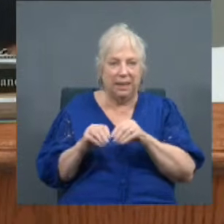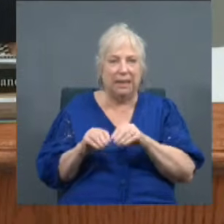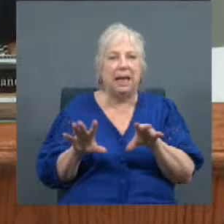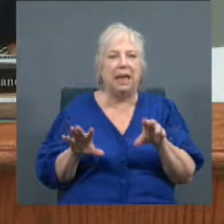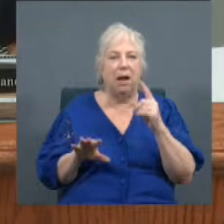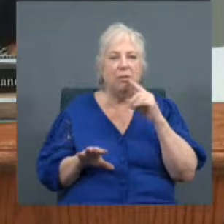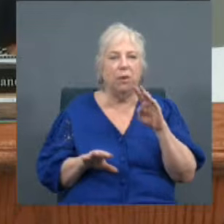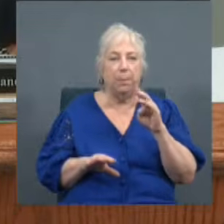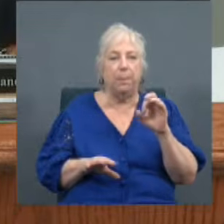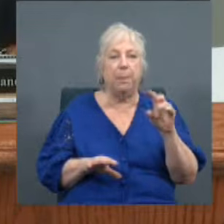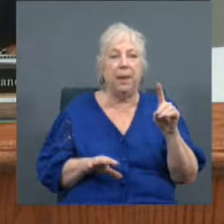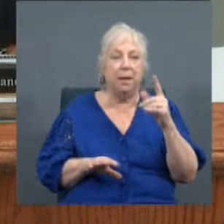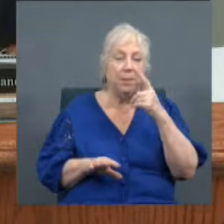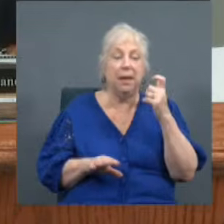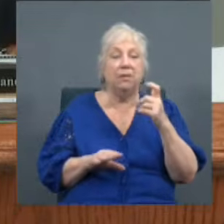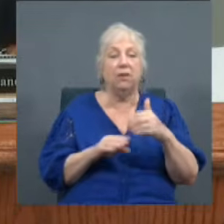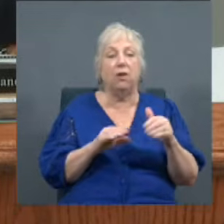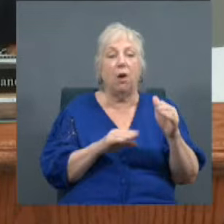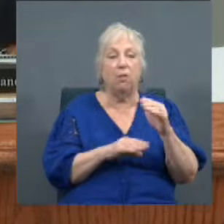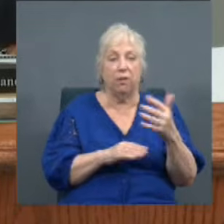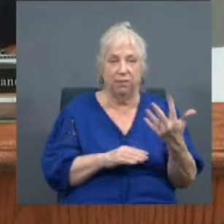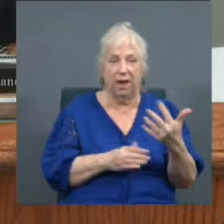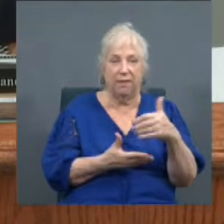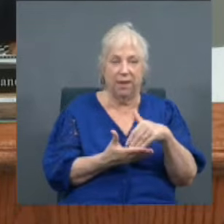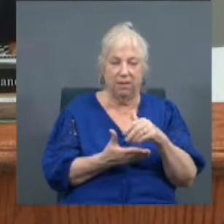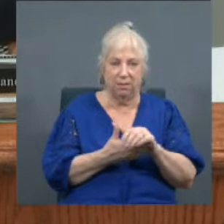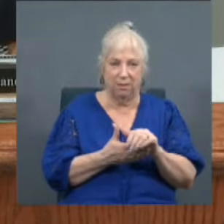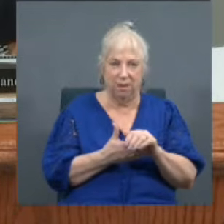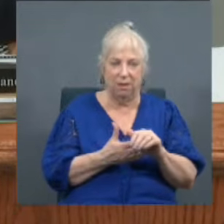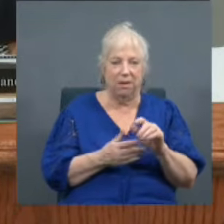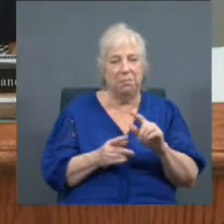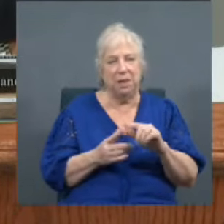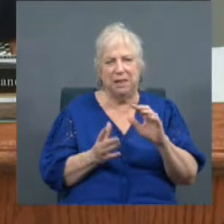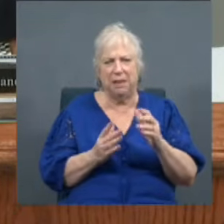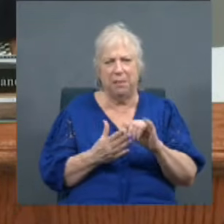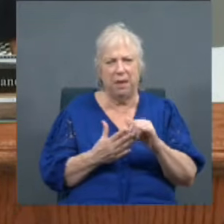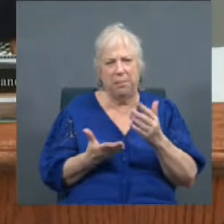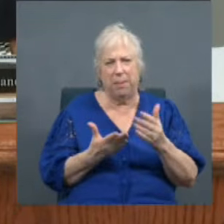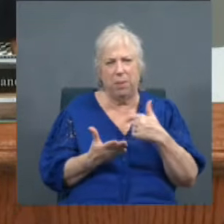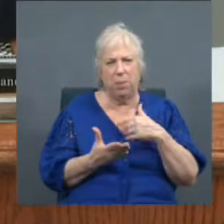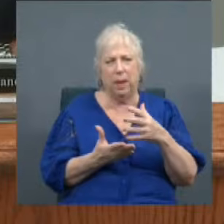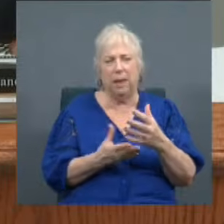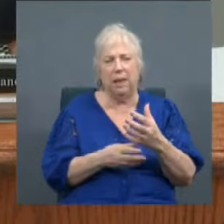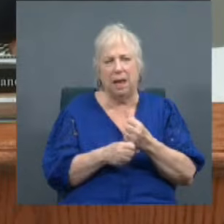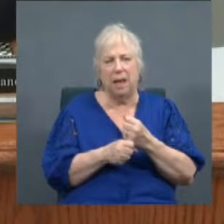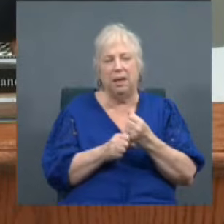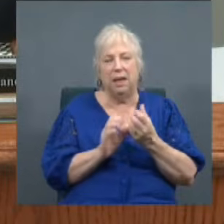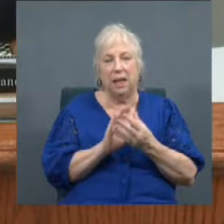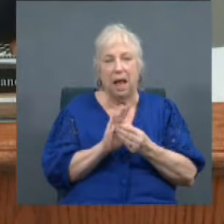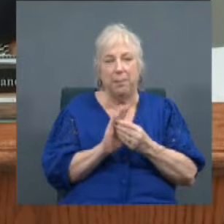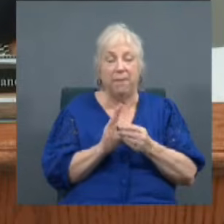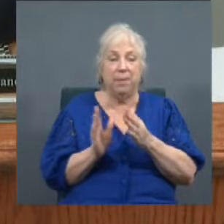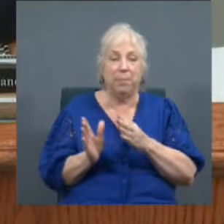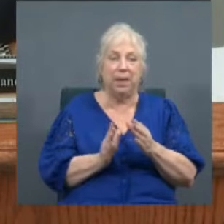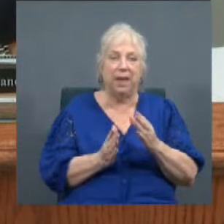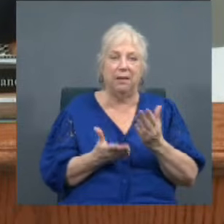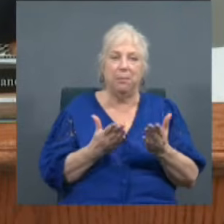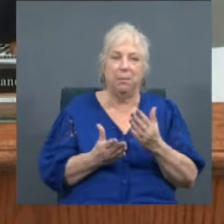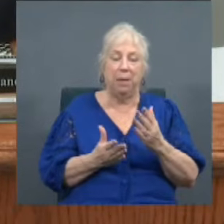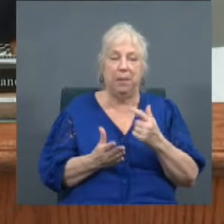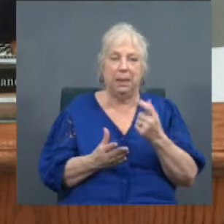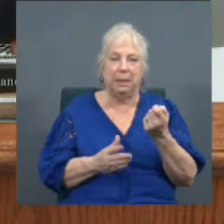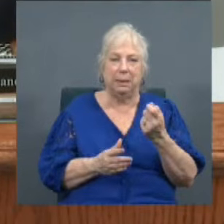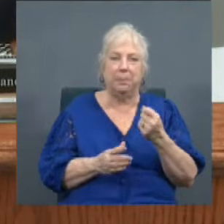but seems to me that we probably got copies of those plans. Maybe a little research and due diligence on our part would have been